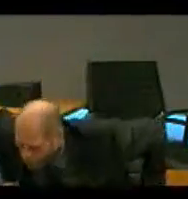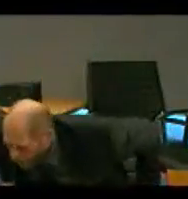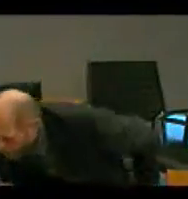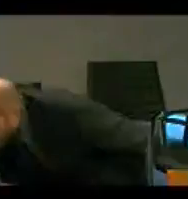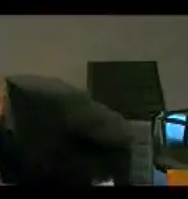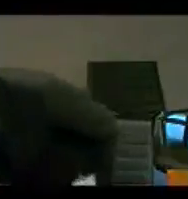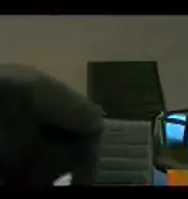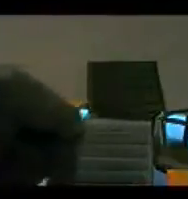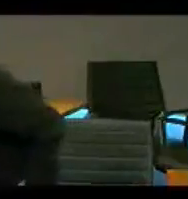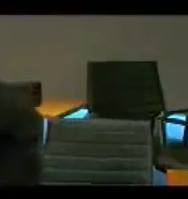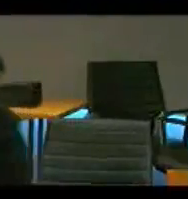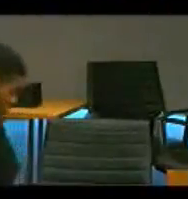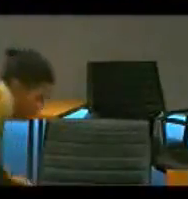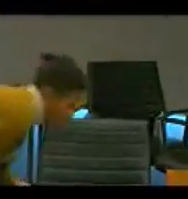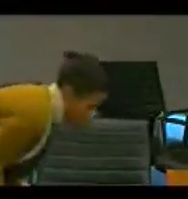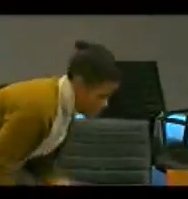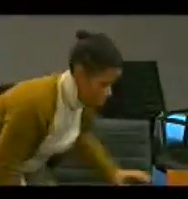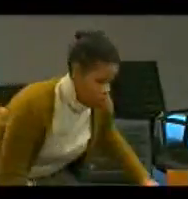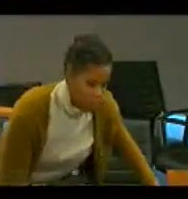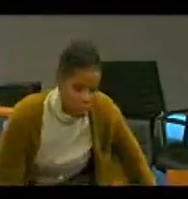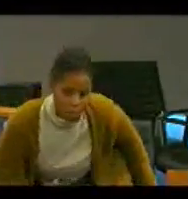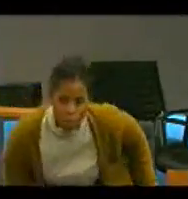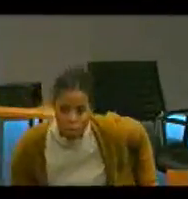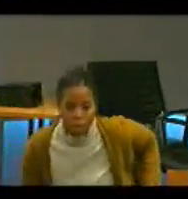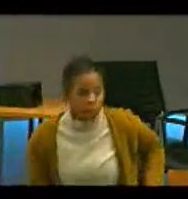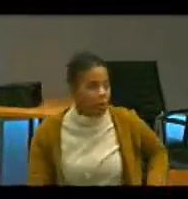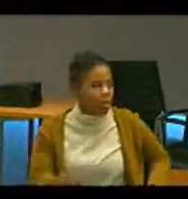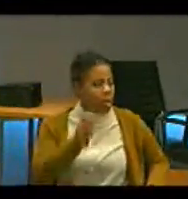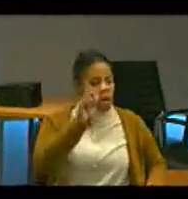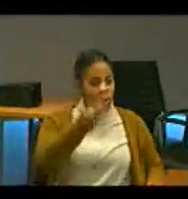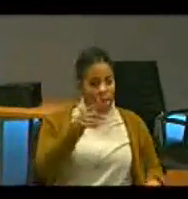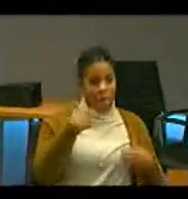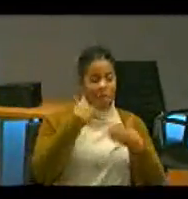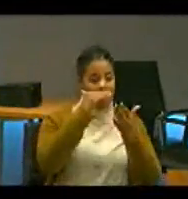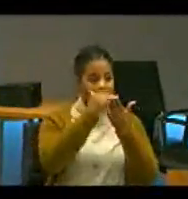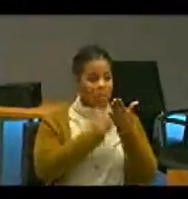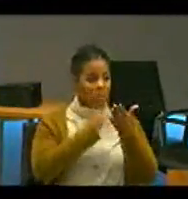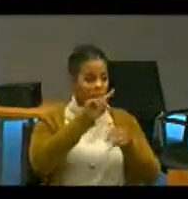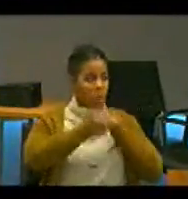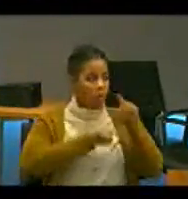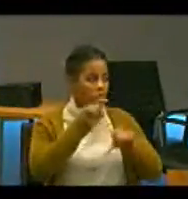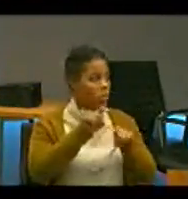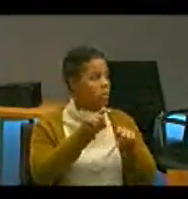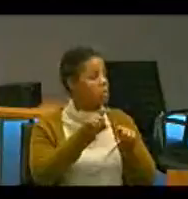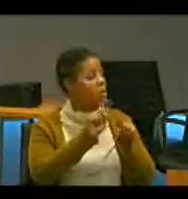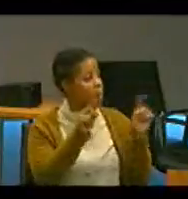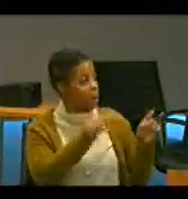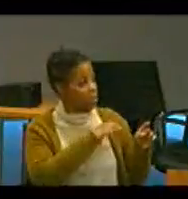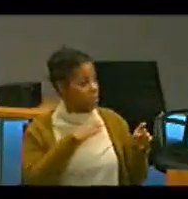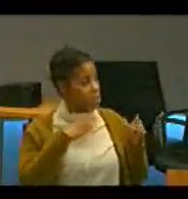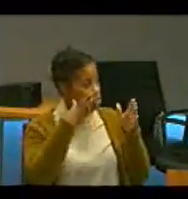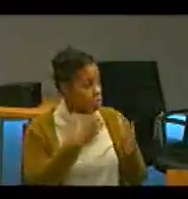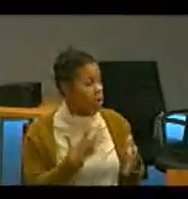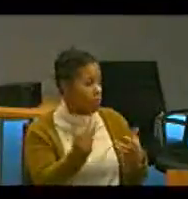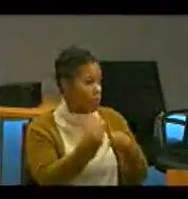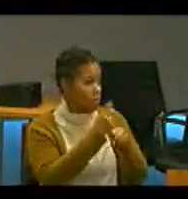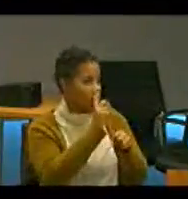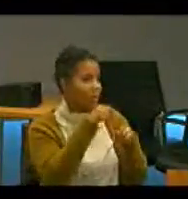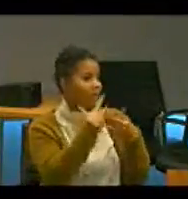I have a list now going of questions. And Commissioner Yaki, I just want to make sure that if you have a question, you have time. So I'm going to come to you after the next